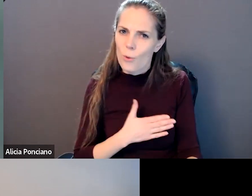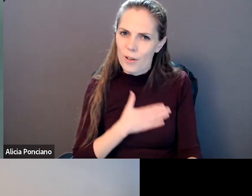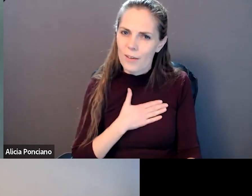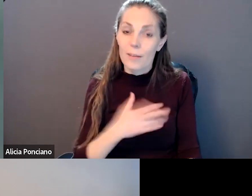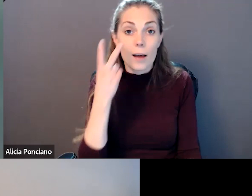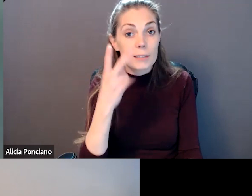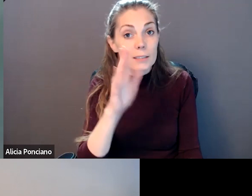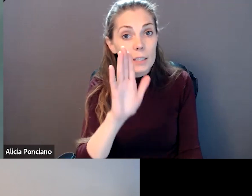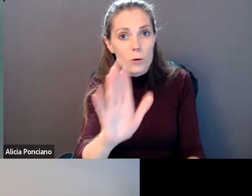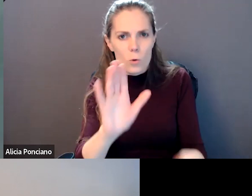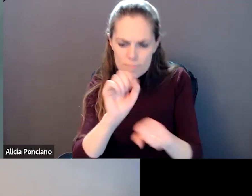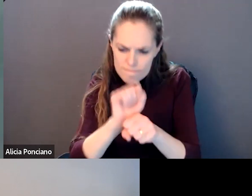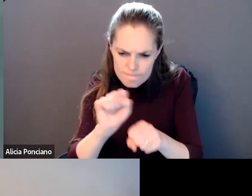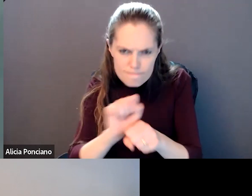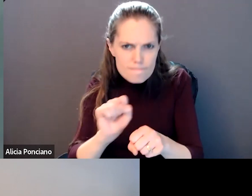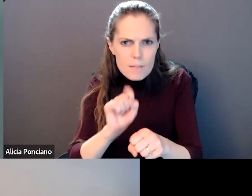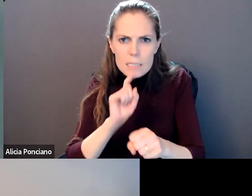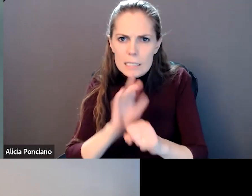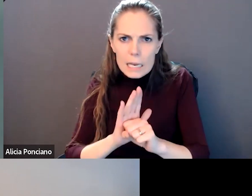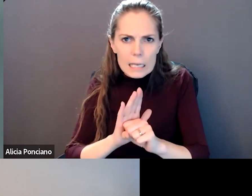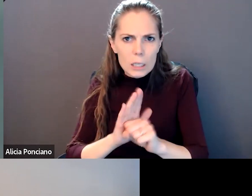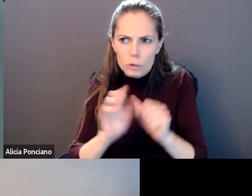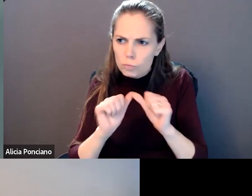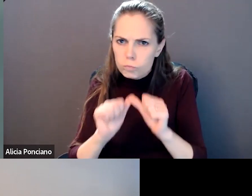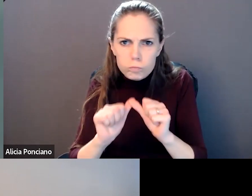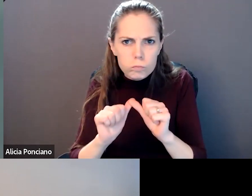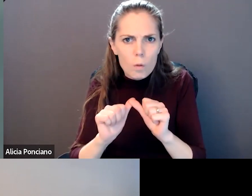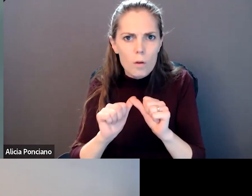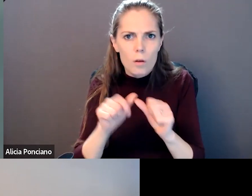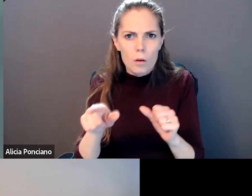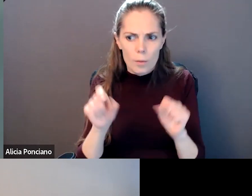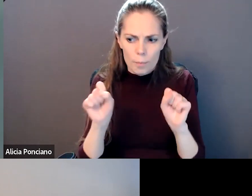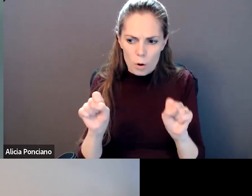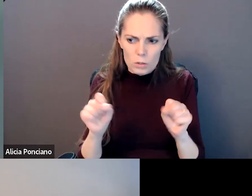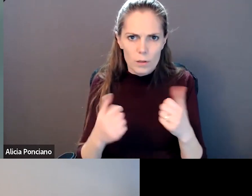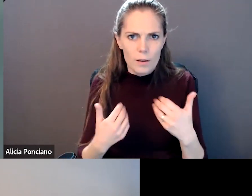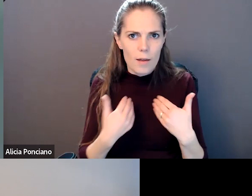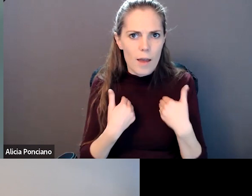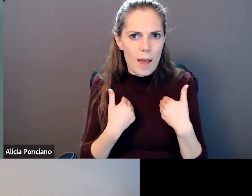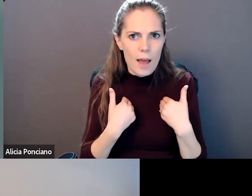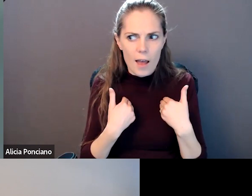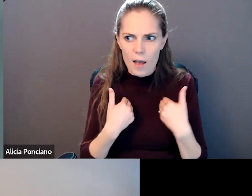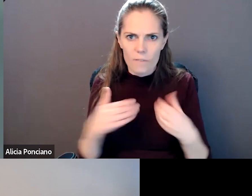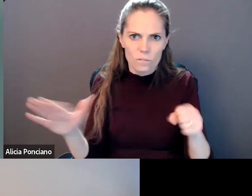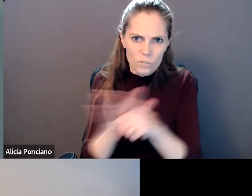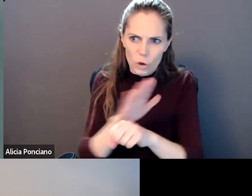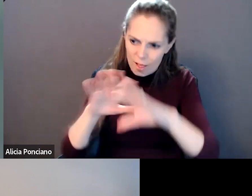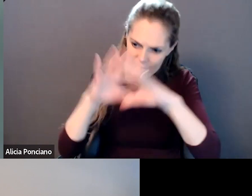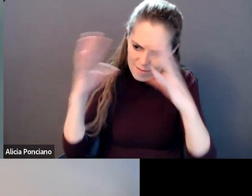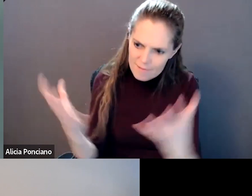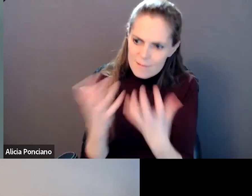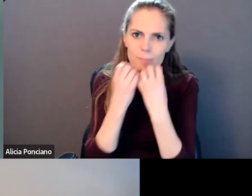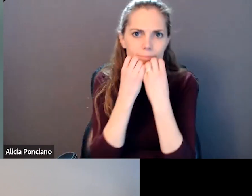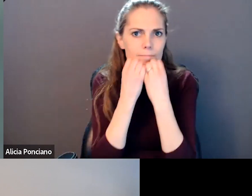and steadfastness, your possibility, your fullness. And most of all,